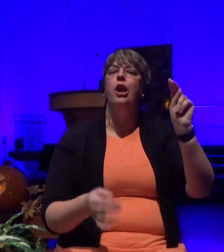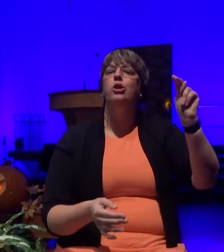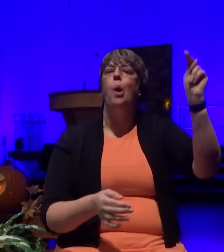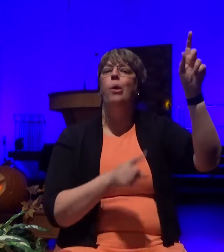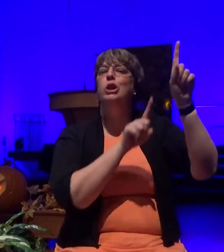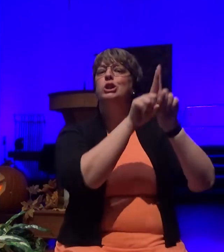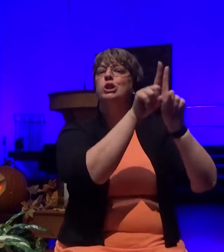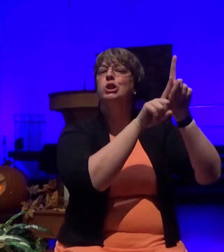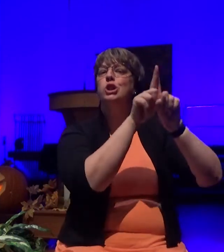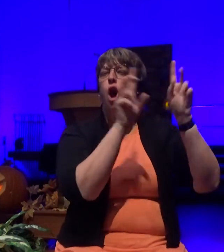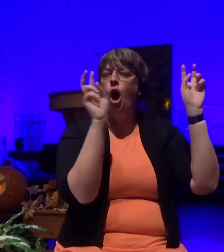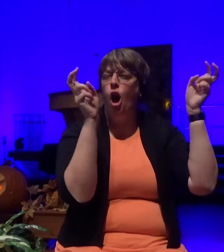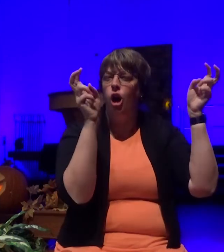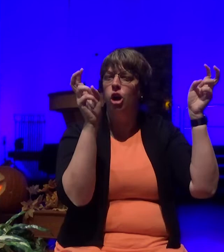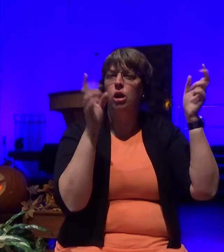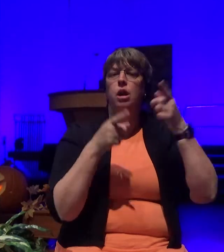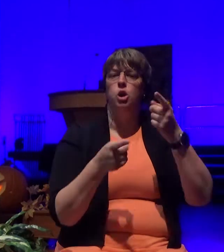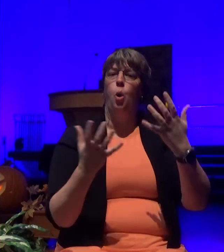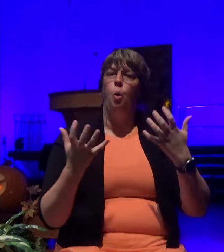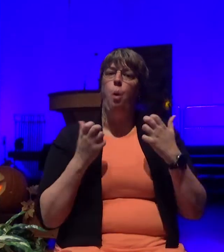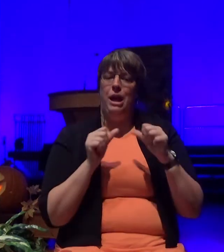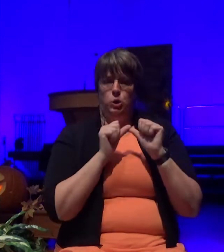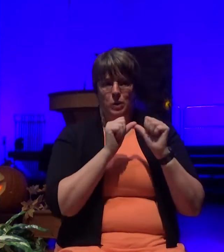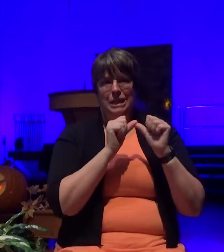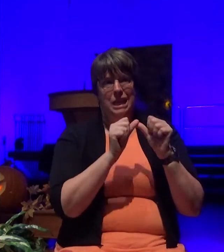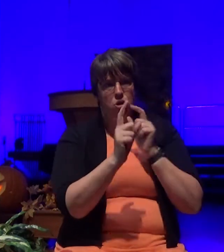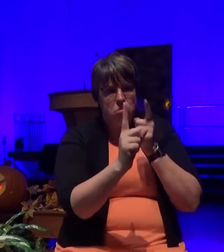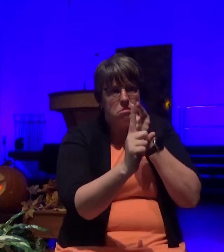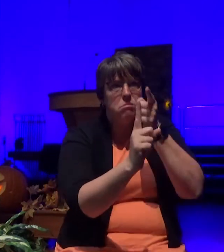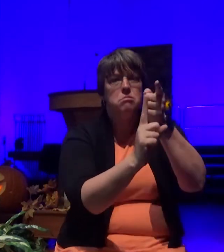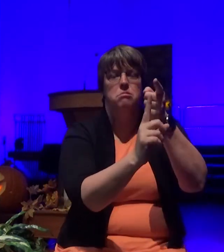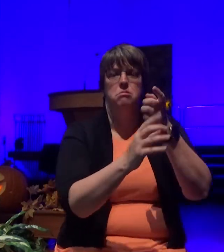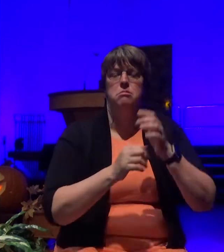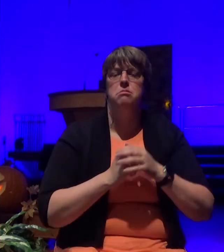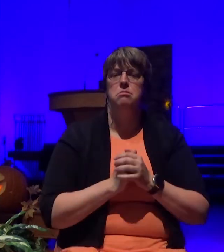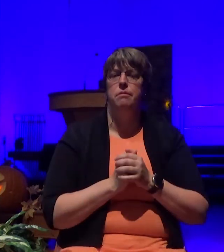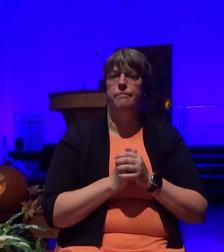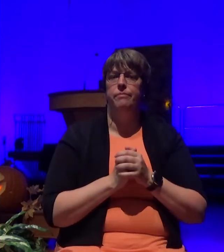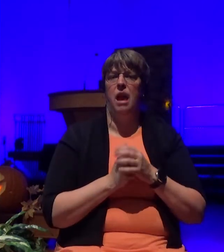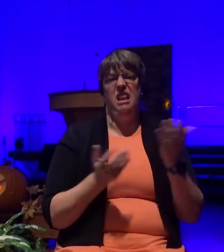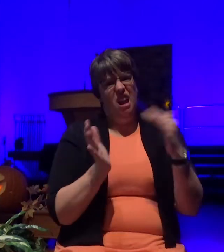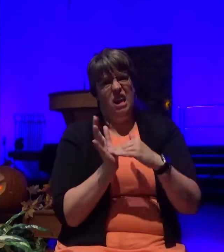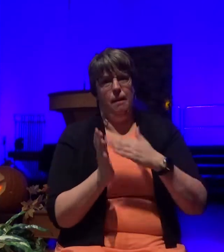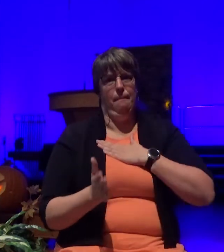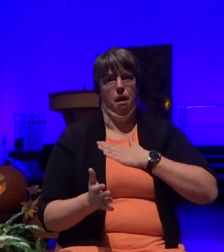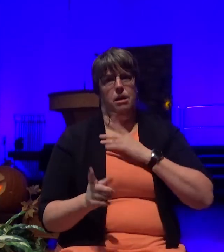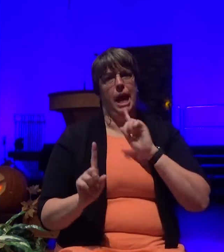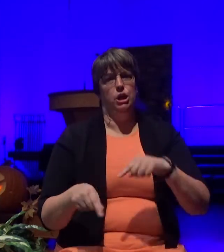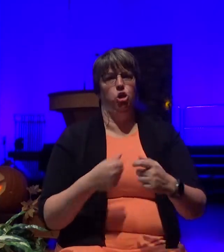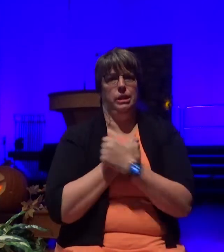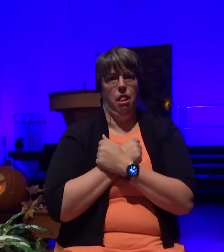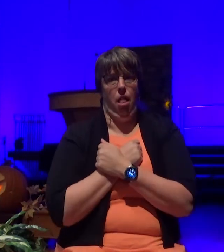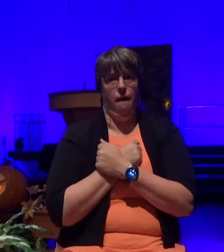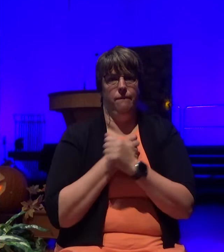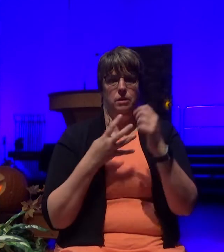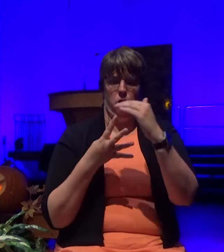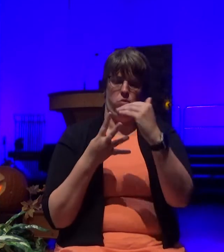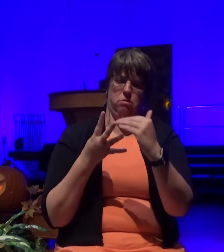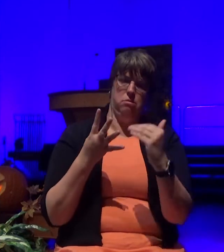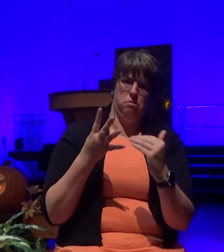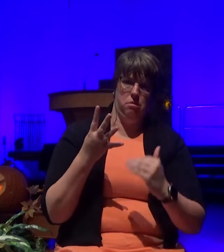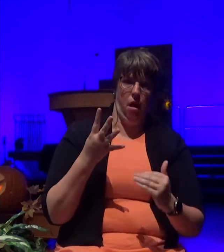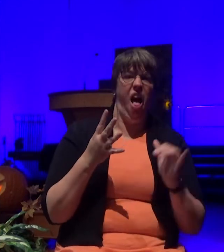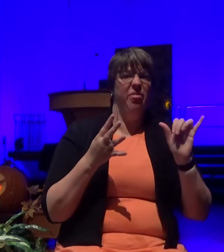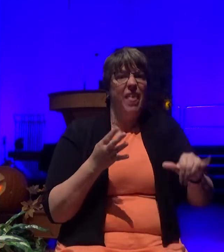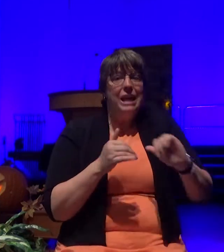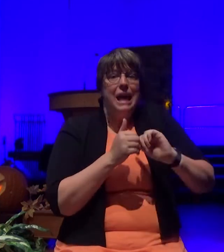quality would you like to continue to grow or express into? And again, my answer was love. So that's how we can use the worksheet.